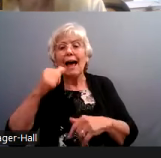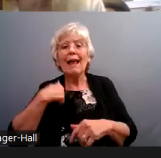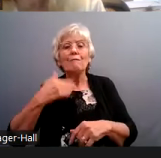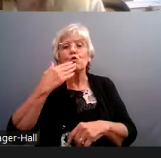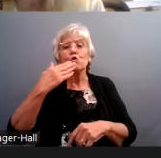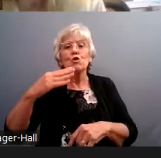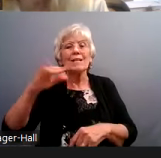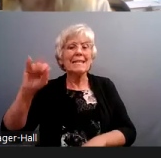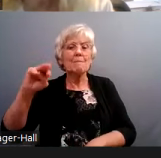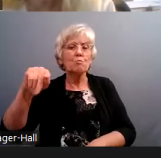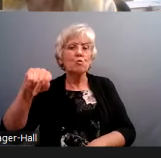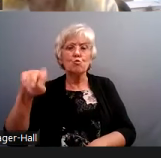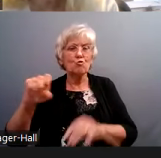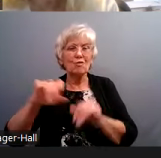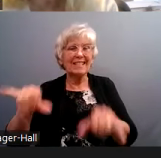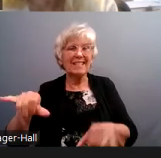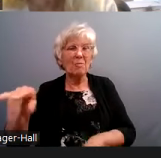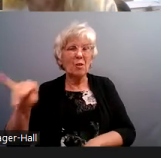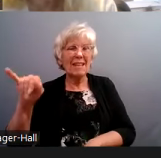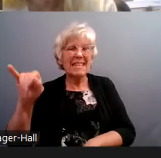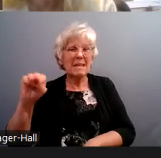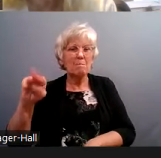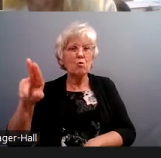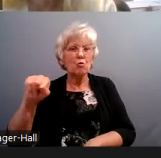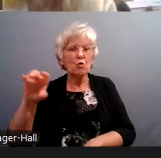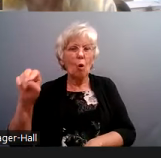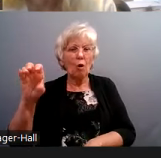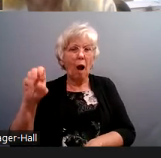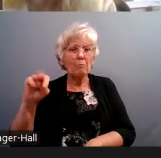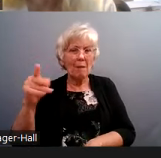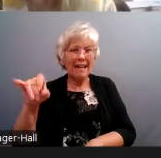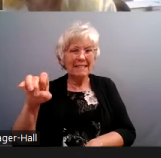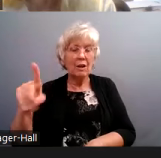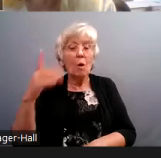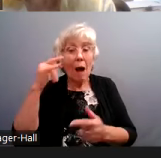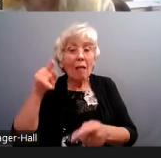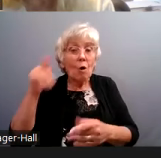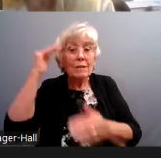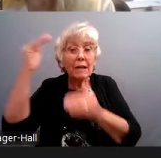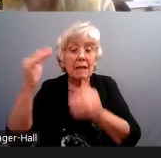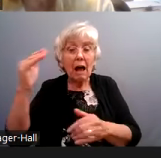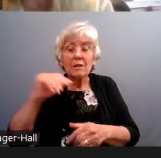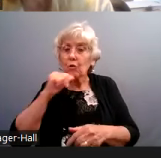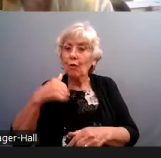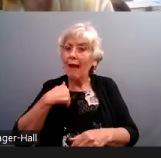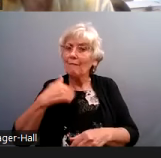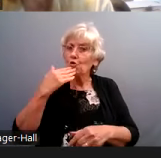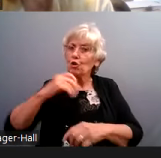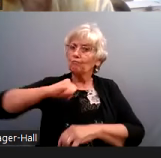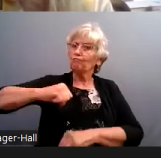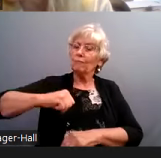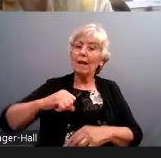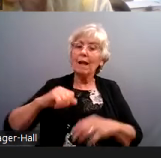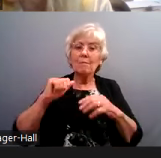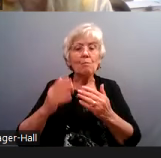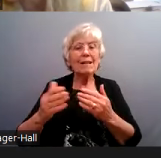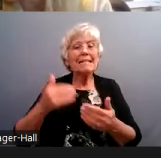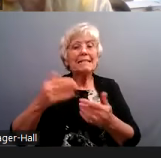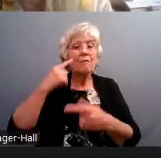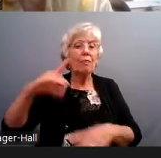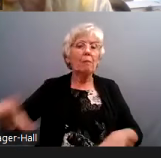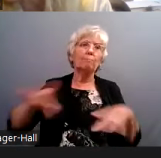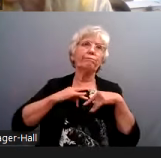those individuals can have a compromised immune system and they are more susceptible to coming down with a ringworm infection.